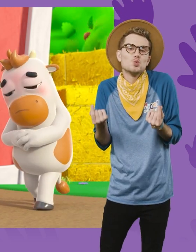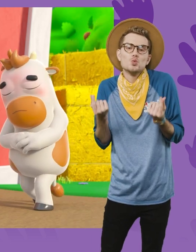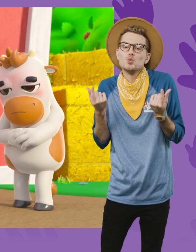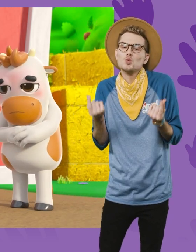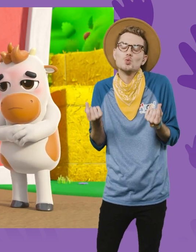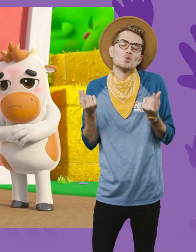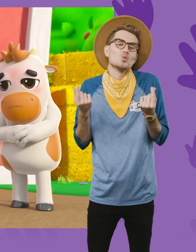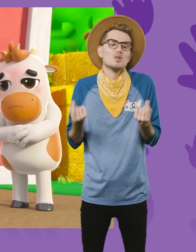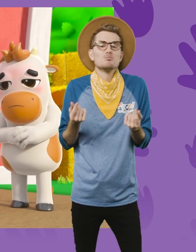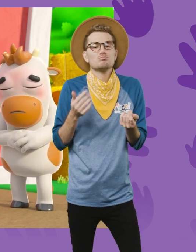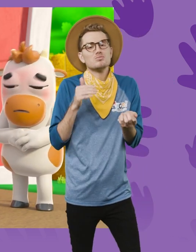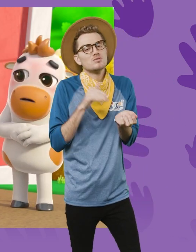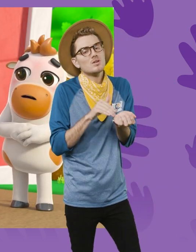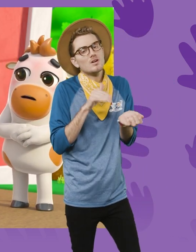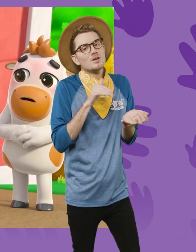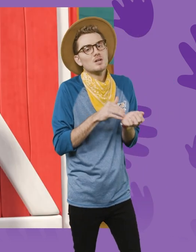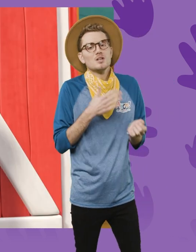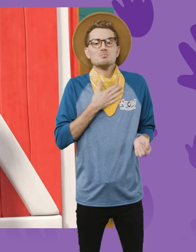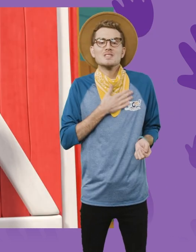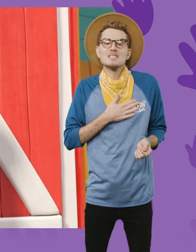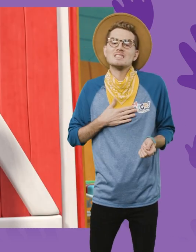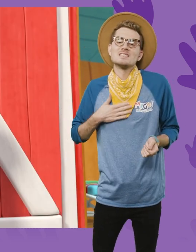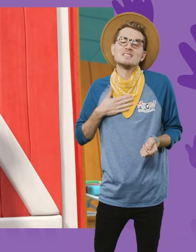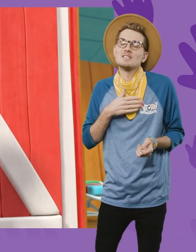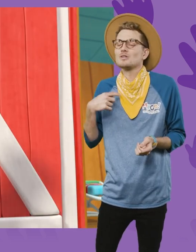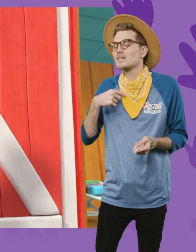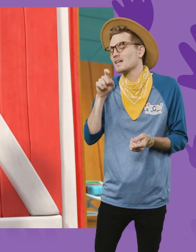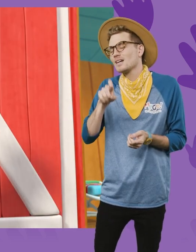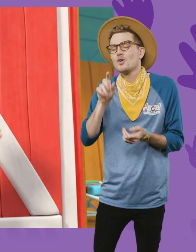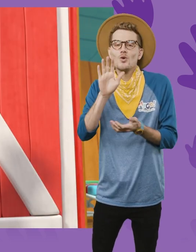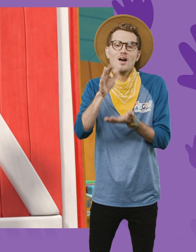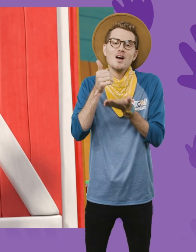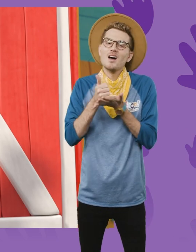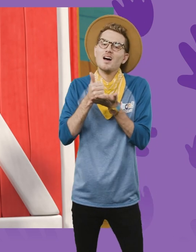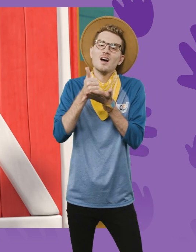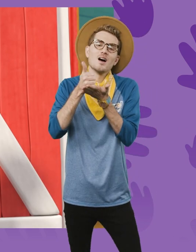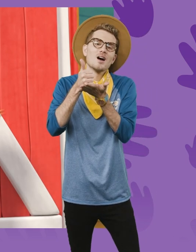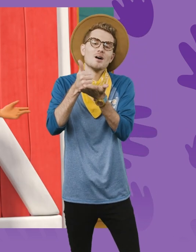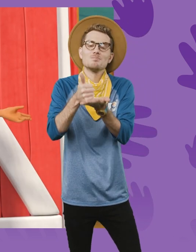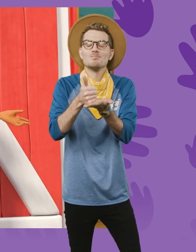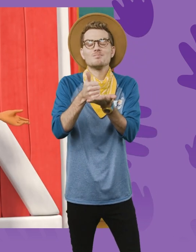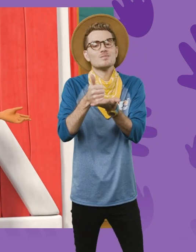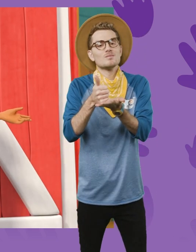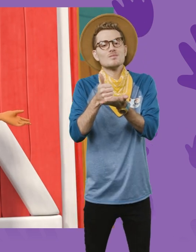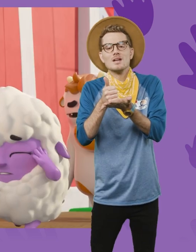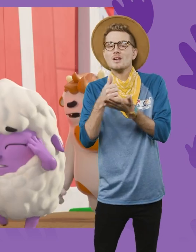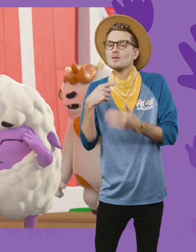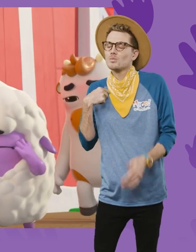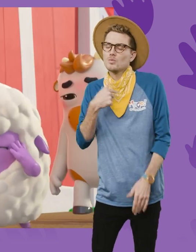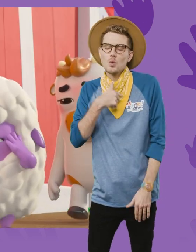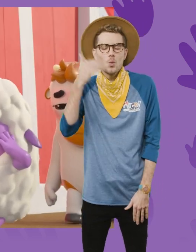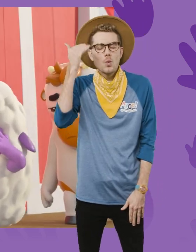do? Doctor, please, we need your help.